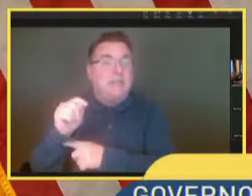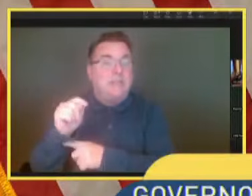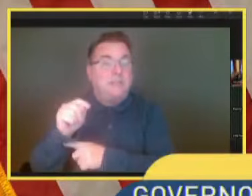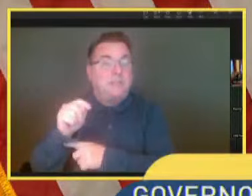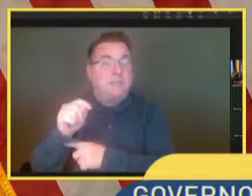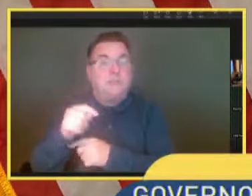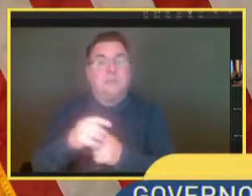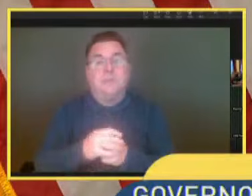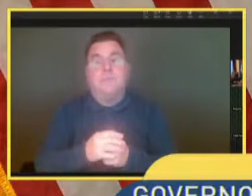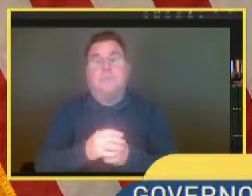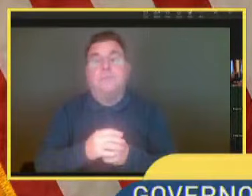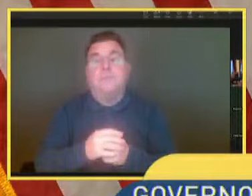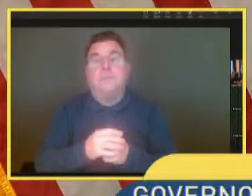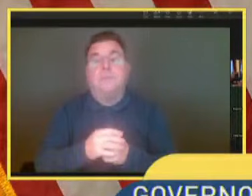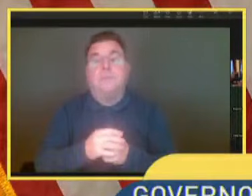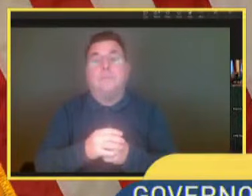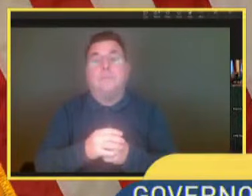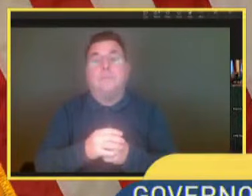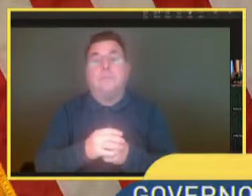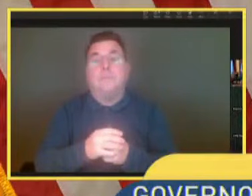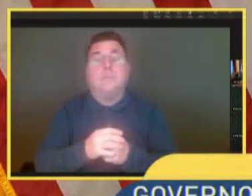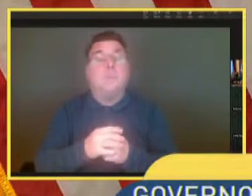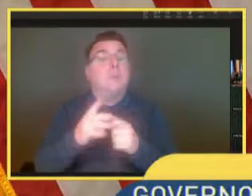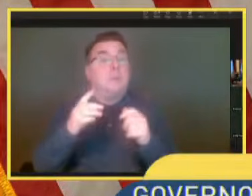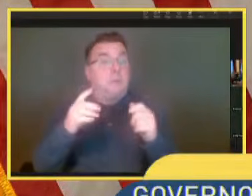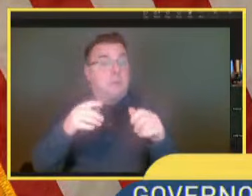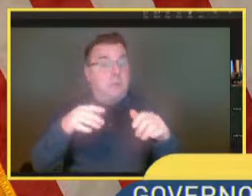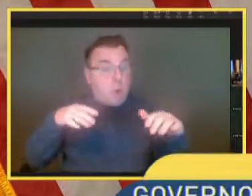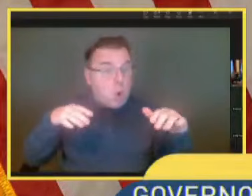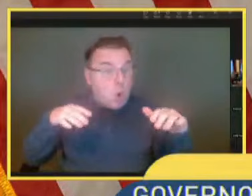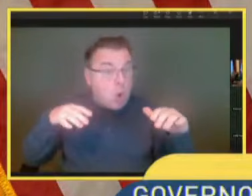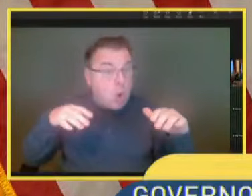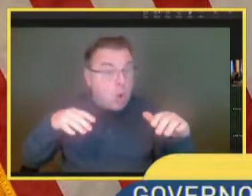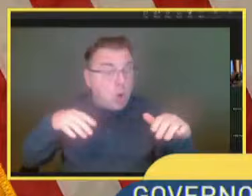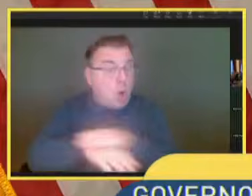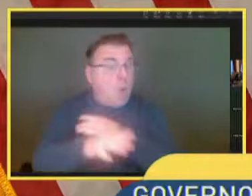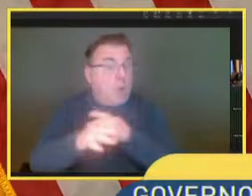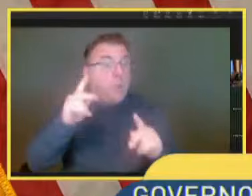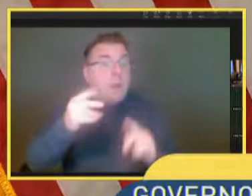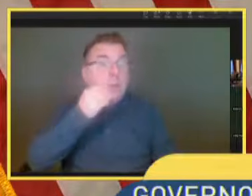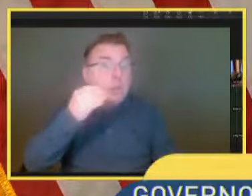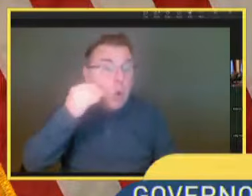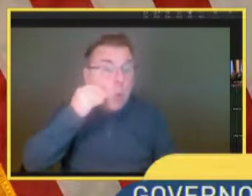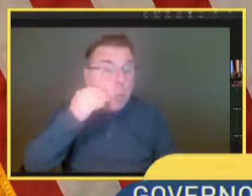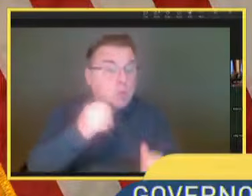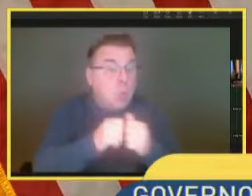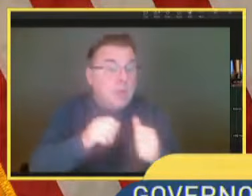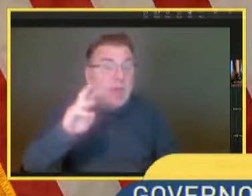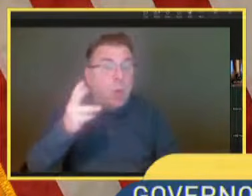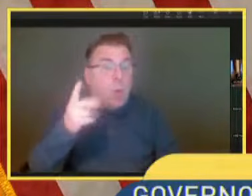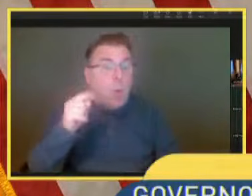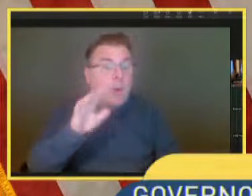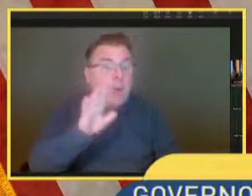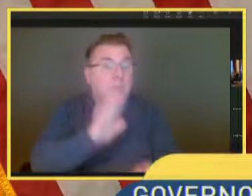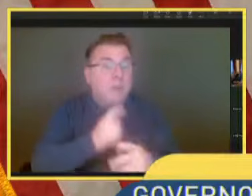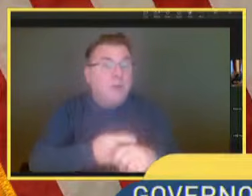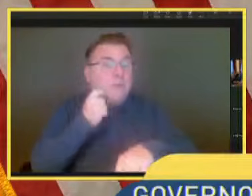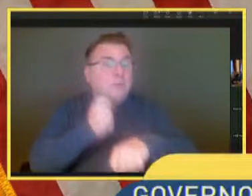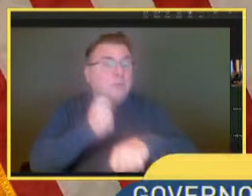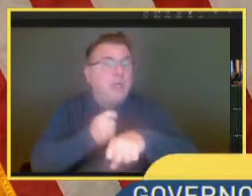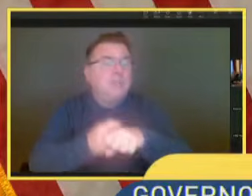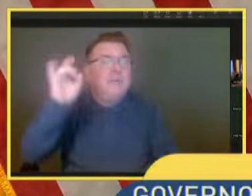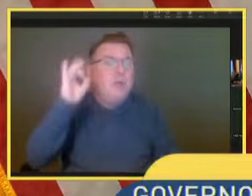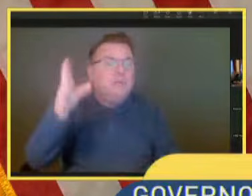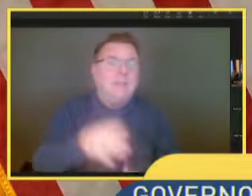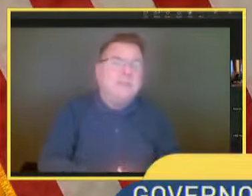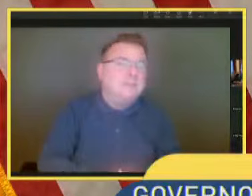people's homes without a warrant from a judge is outrageous. It is disturbing. It is deeply